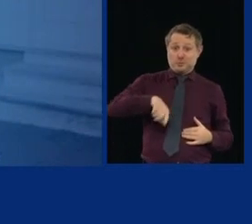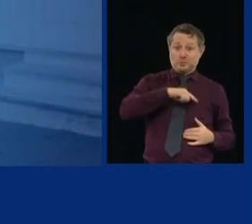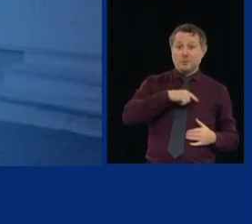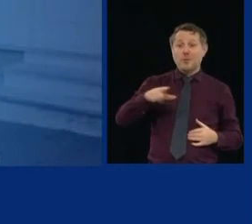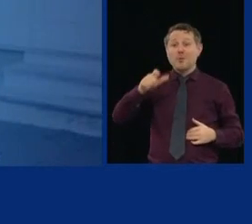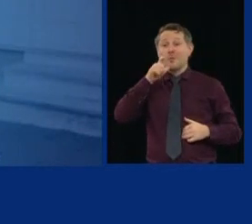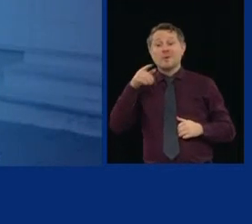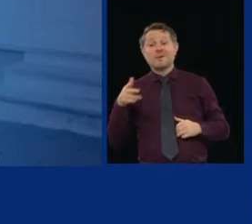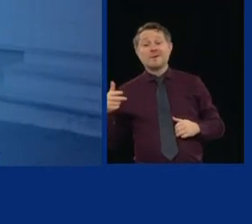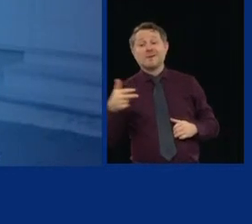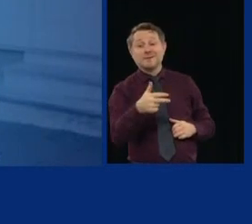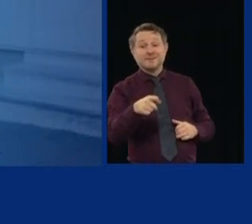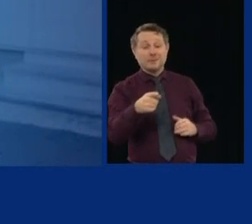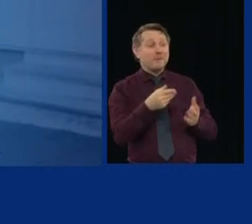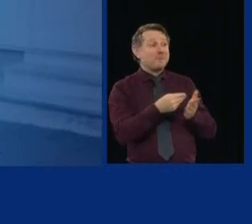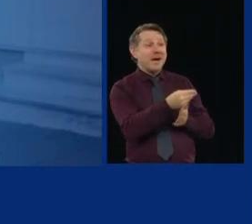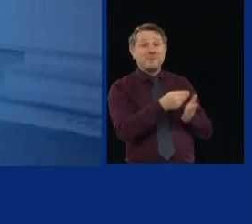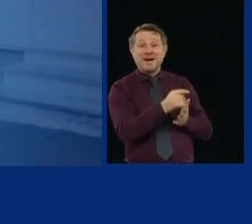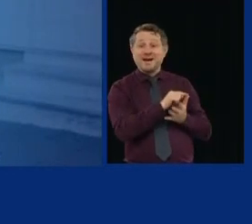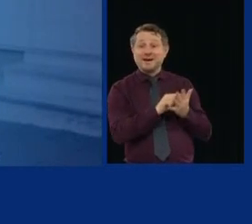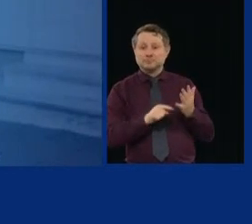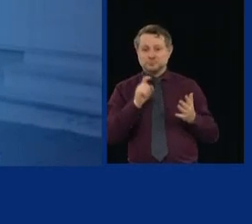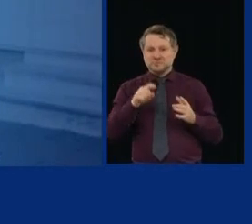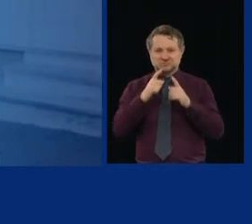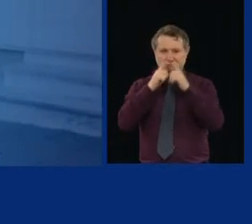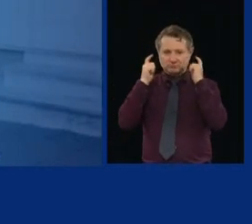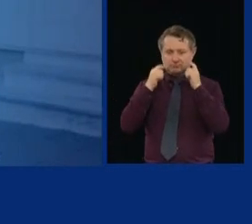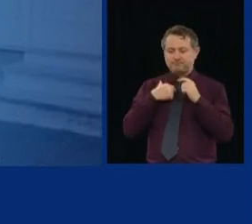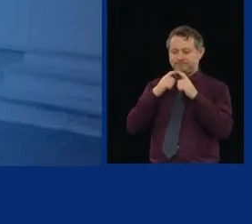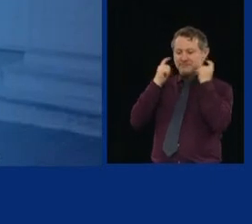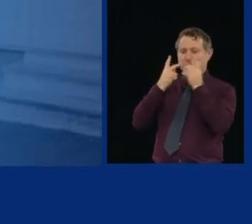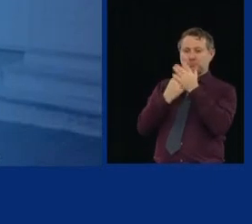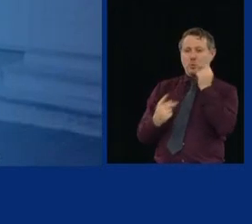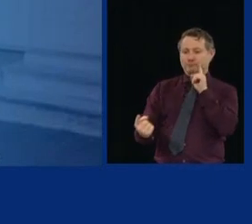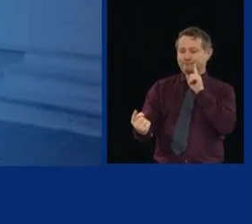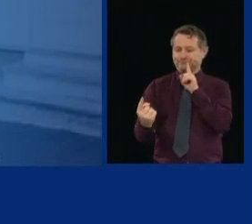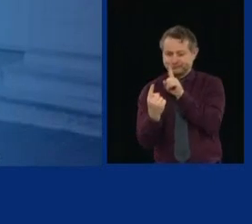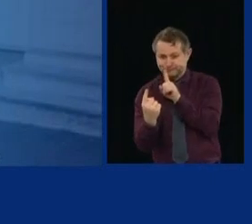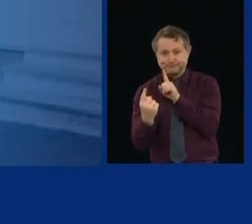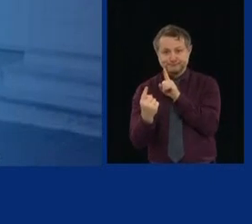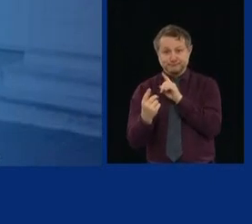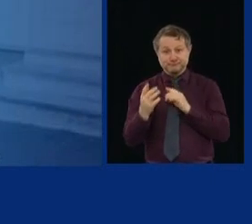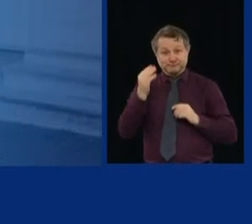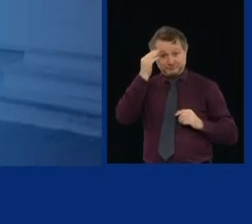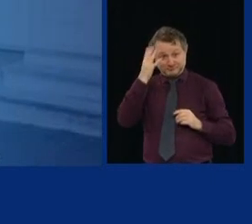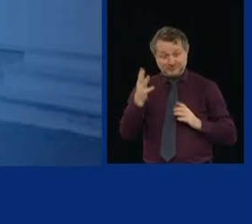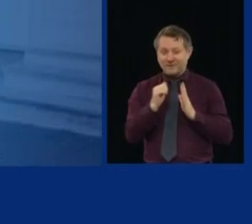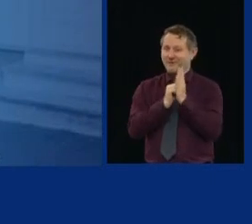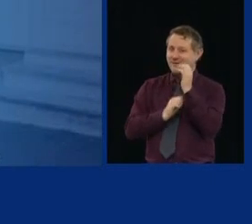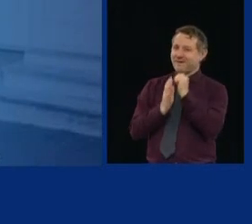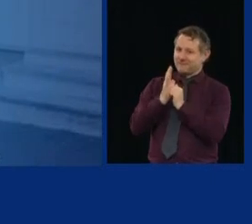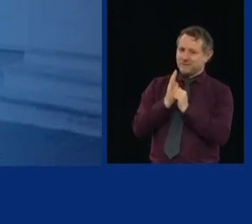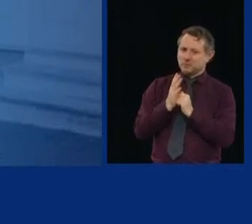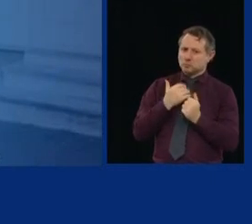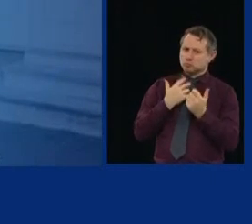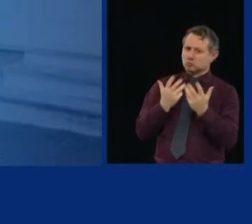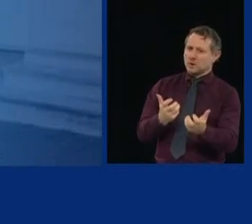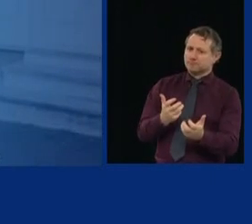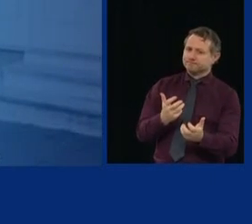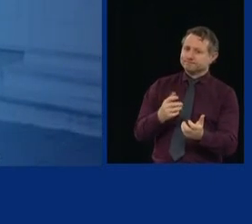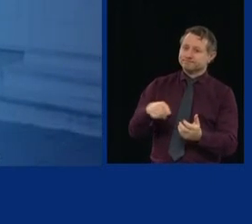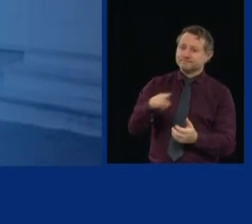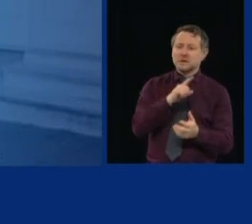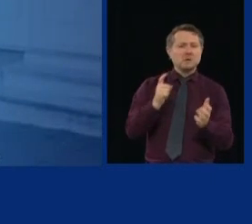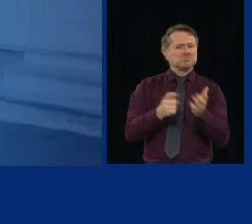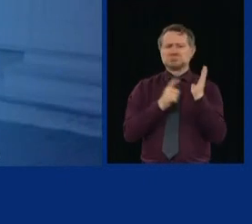vehicle must be wearing a mask. Gloves are preferred, but they're not mandated. And the employer,